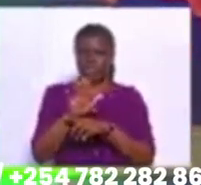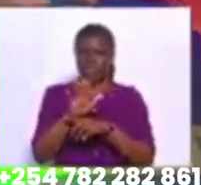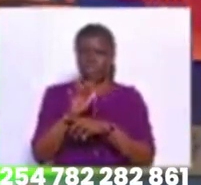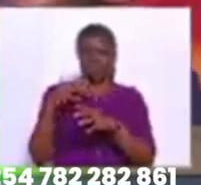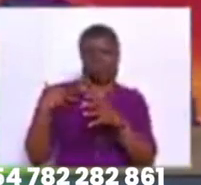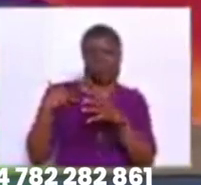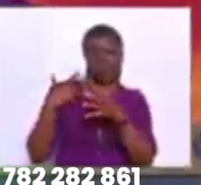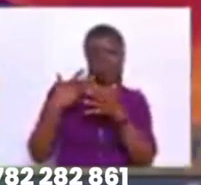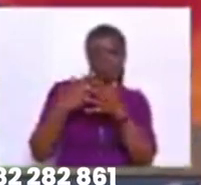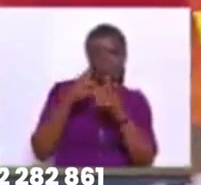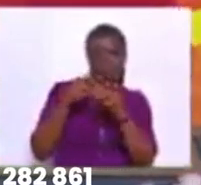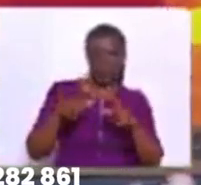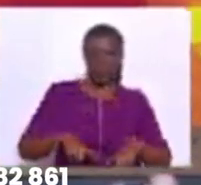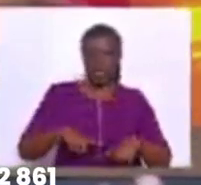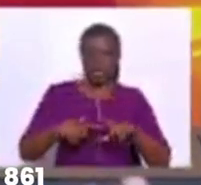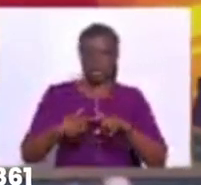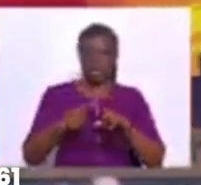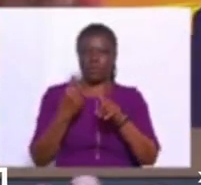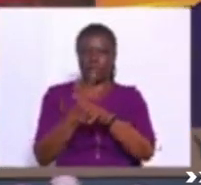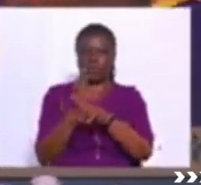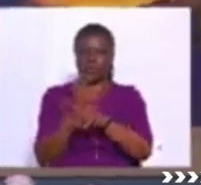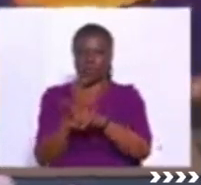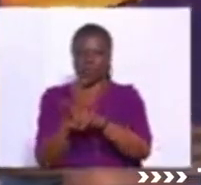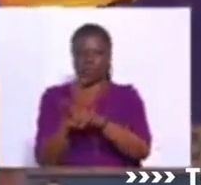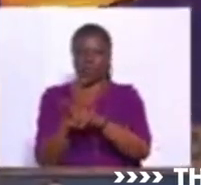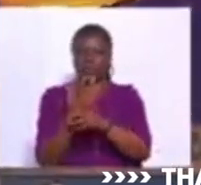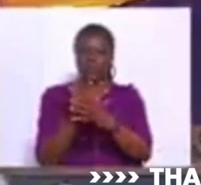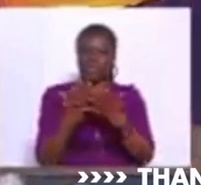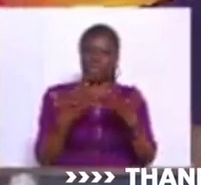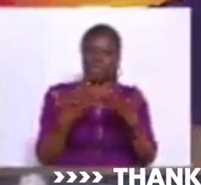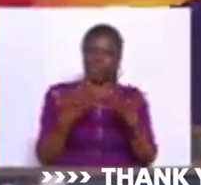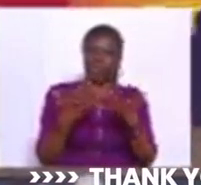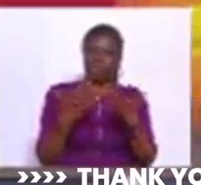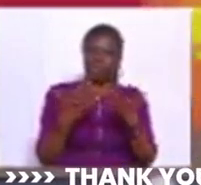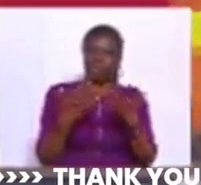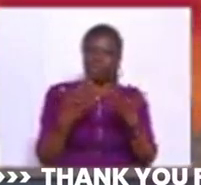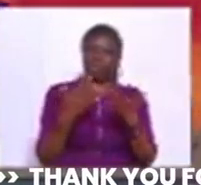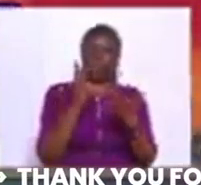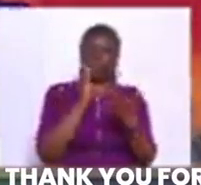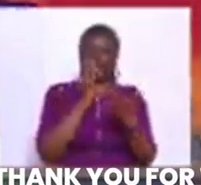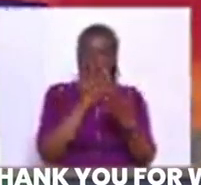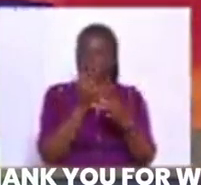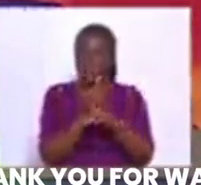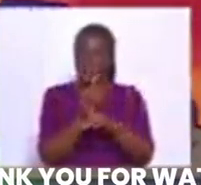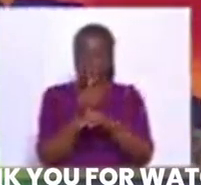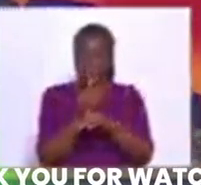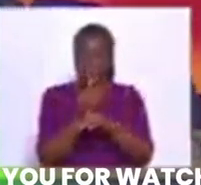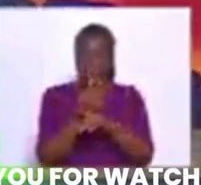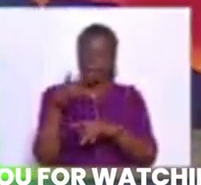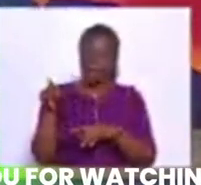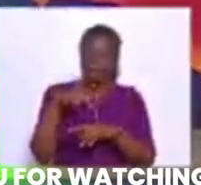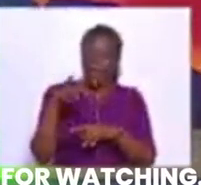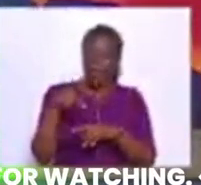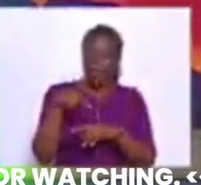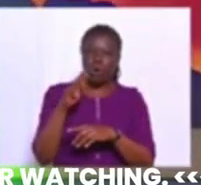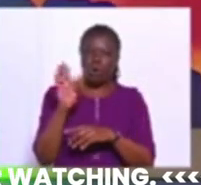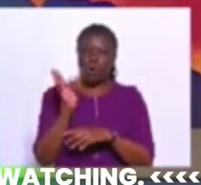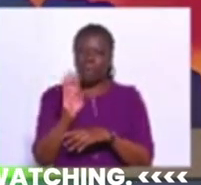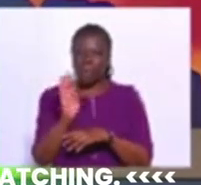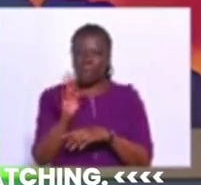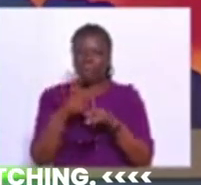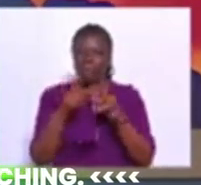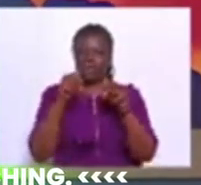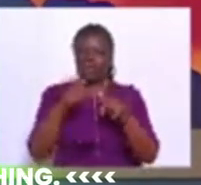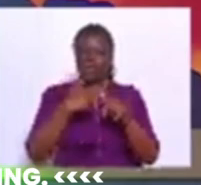life colors. We've been going through the different colors. We've done gray, we've done purple, we've done blue. Today we're going to do a very